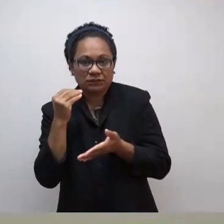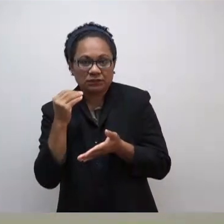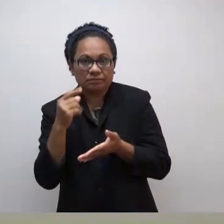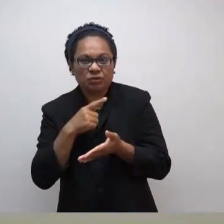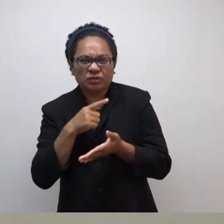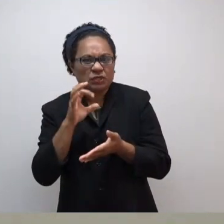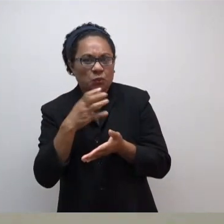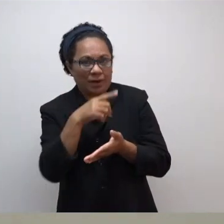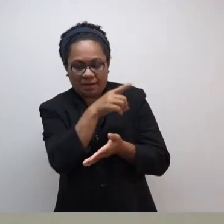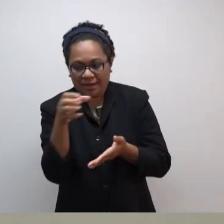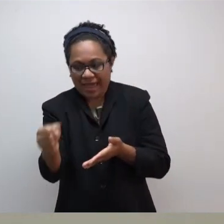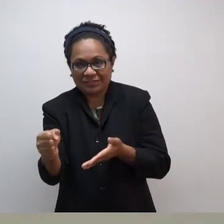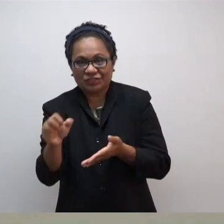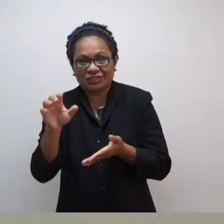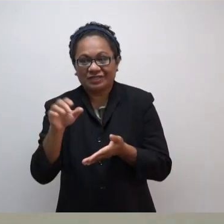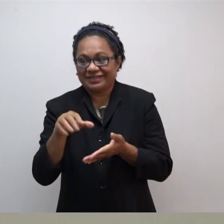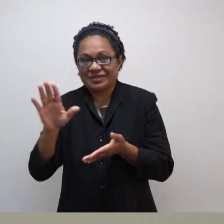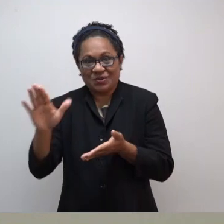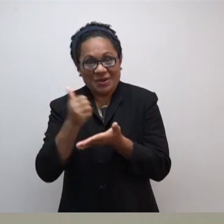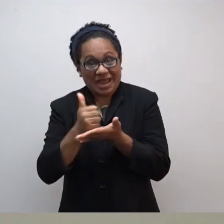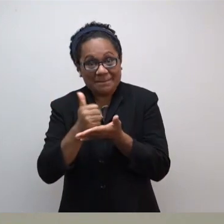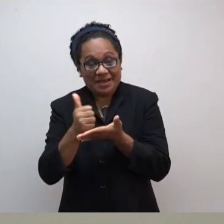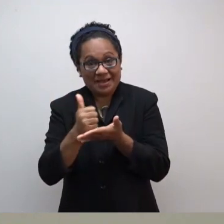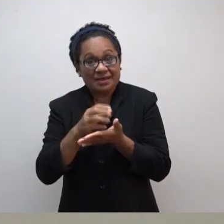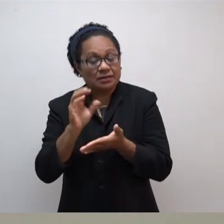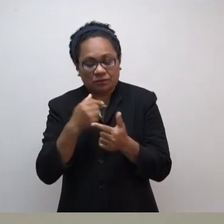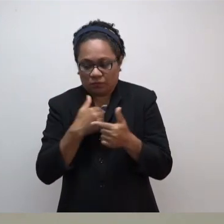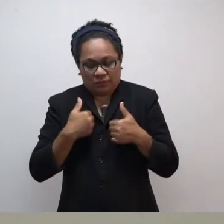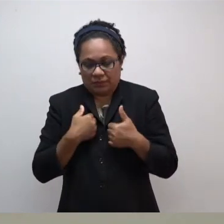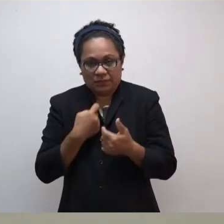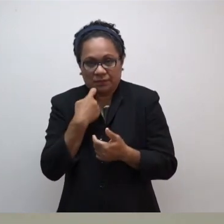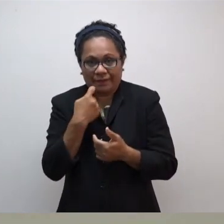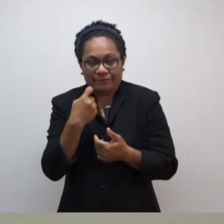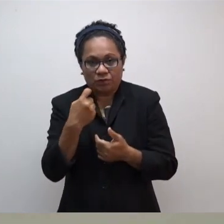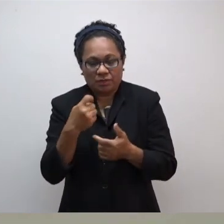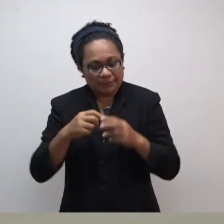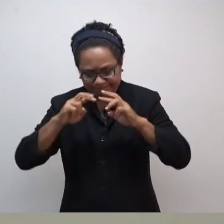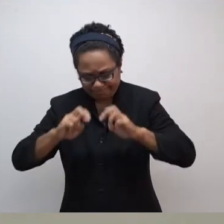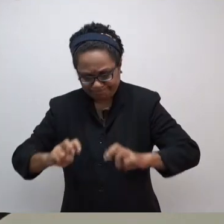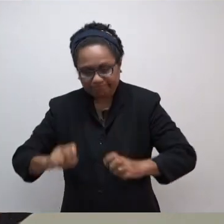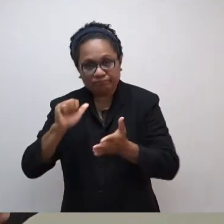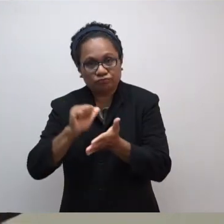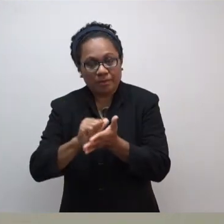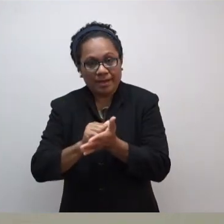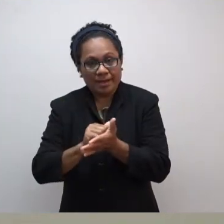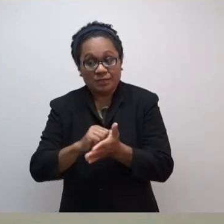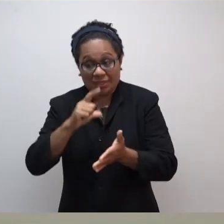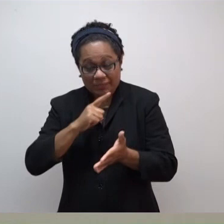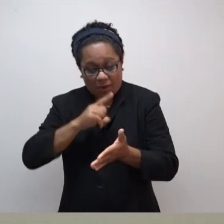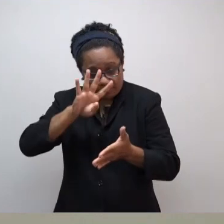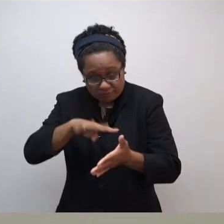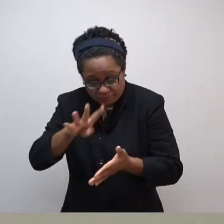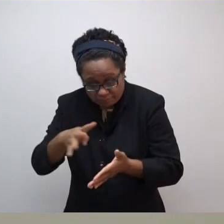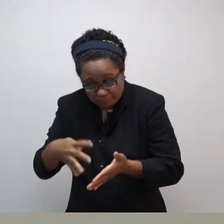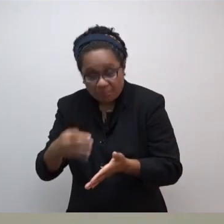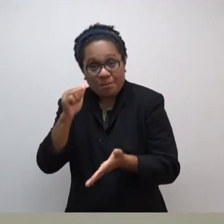system. And so we have to be very careful. And the reality is that this verification process, together what has